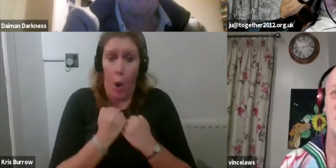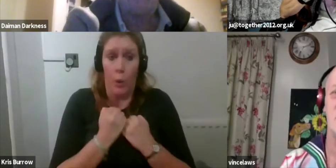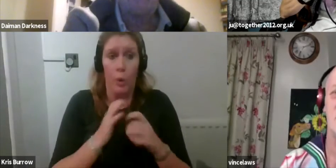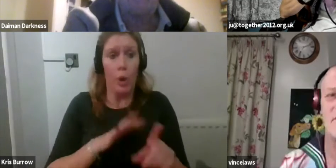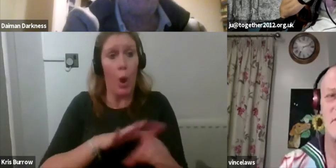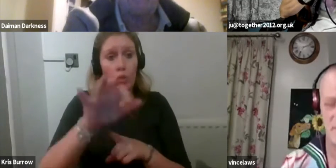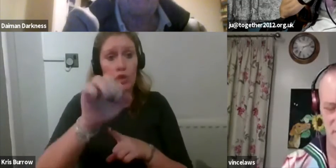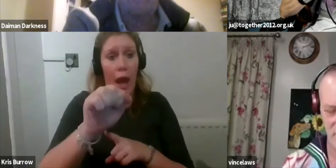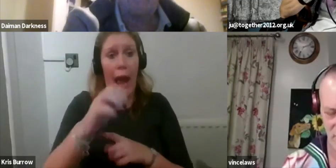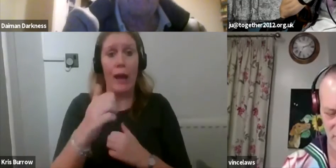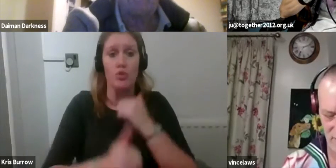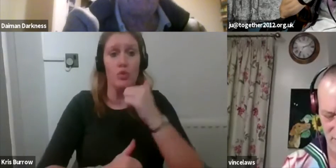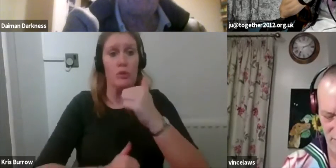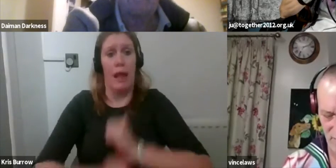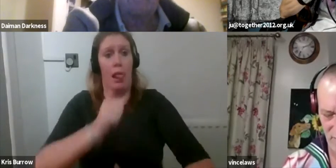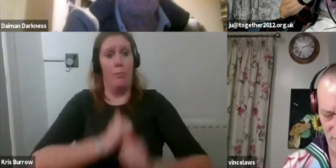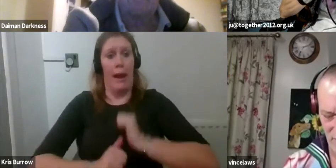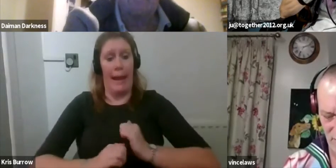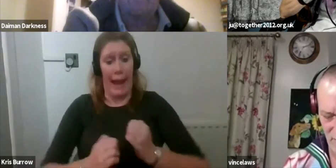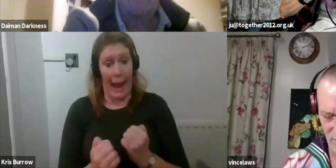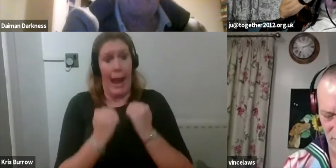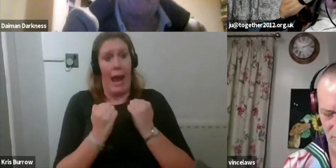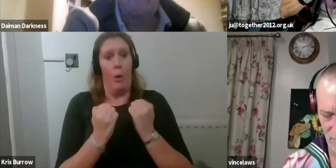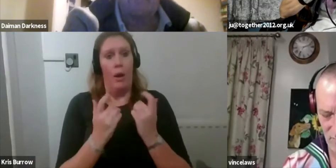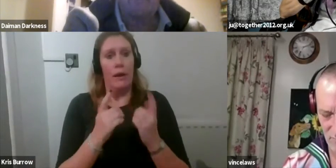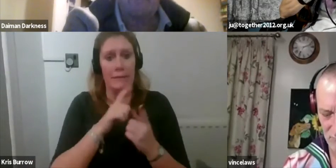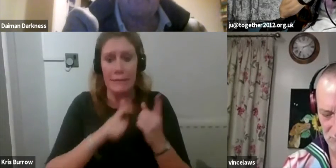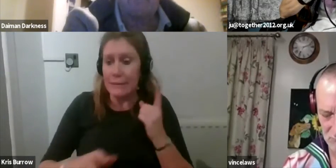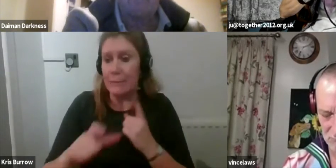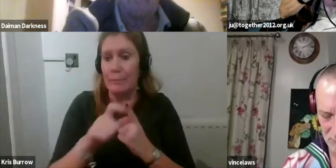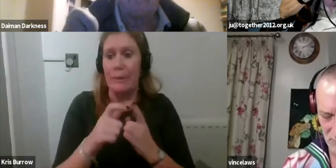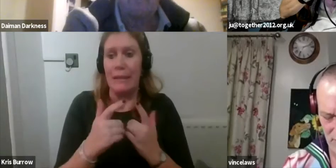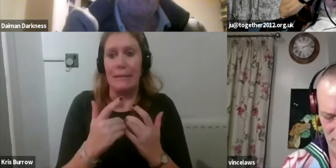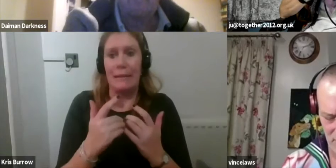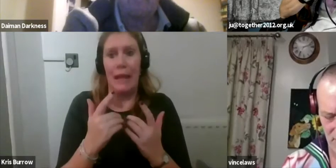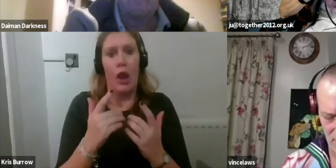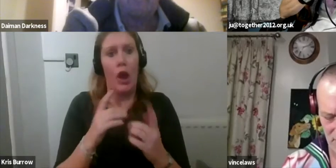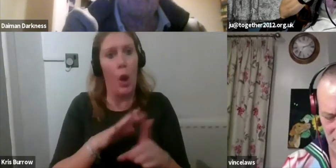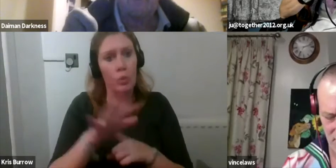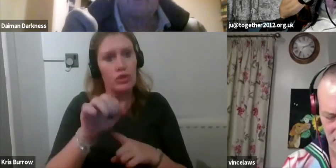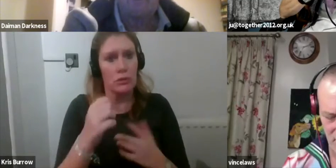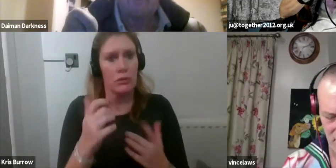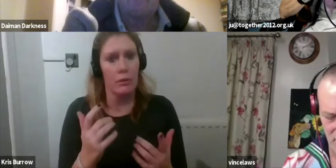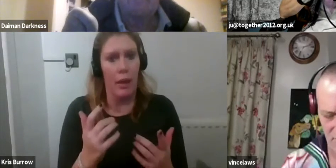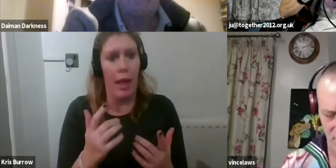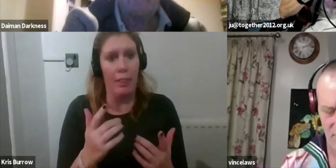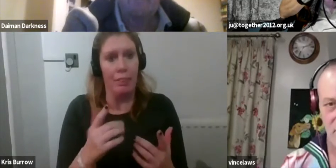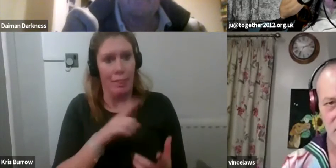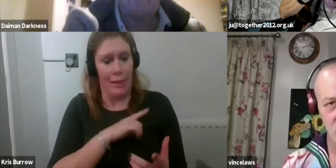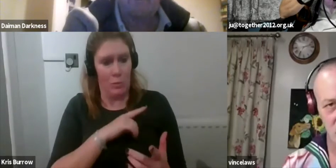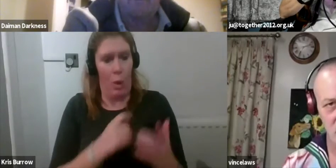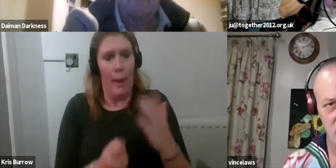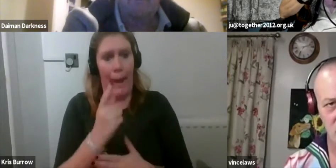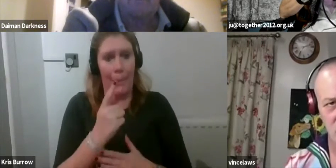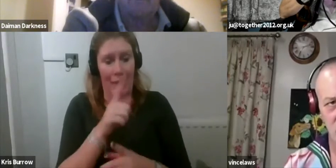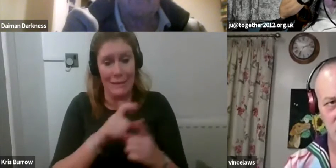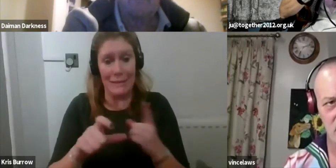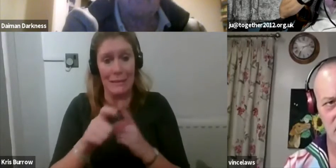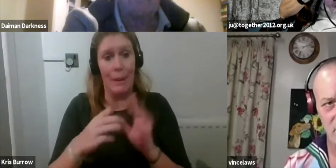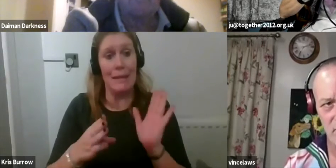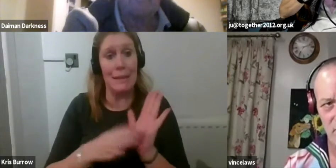as we are doing in this Disability History Month festival. But yes, it hadn't quite occurred to me that it was a kind of financial